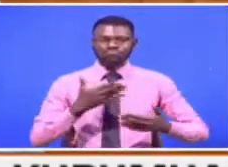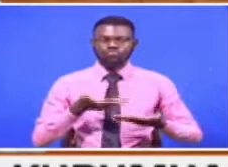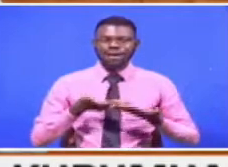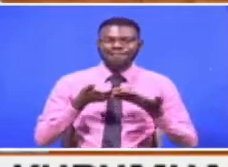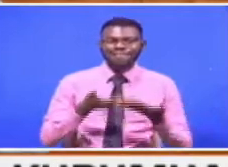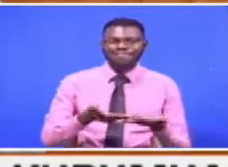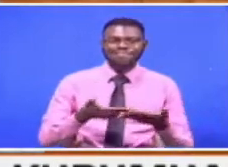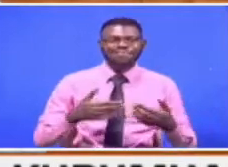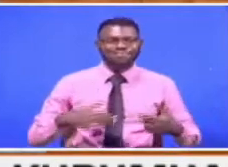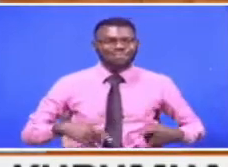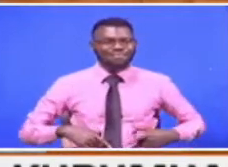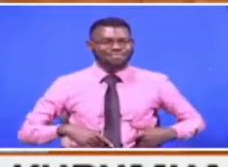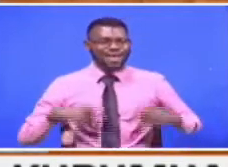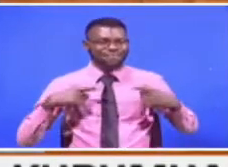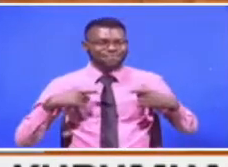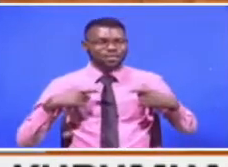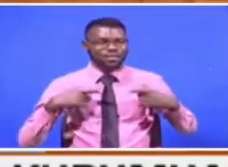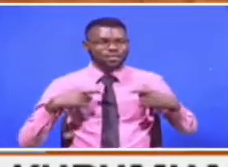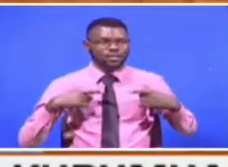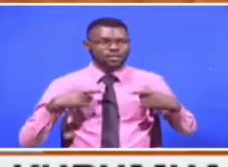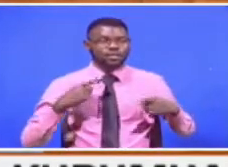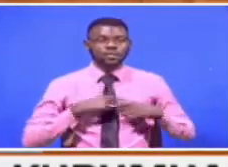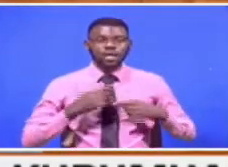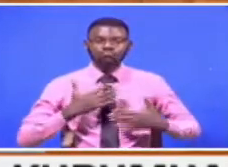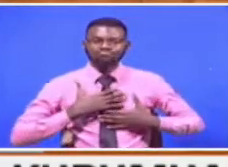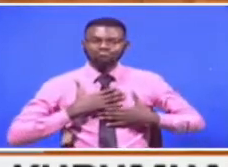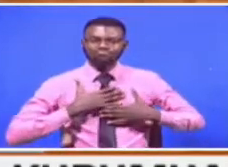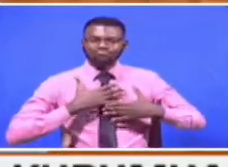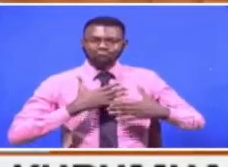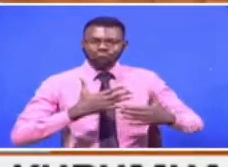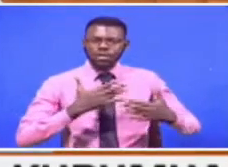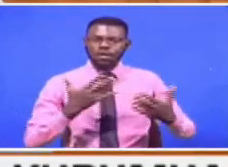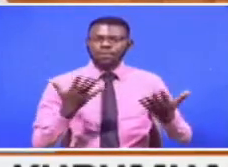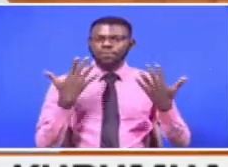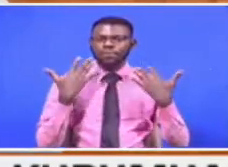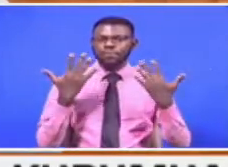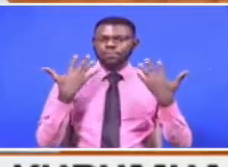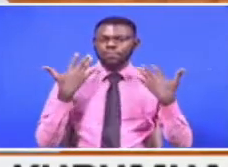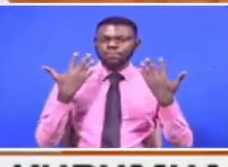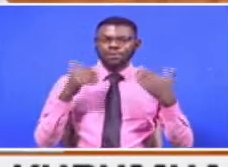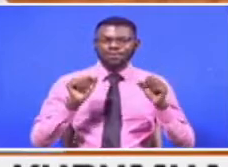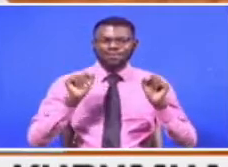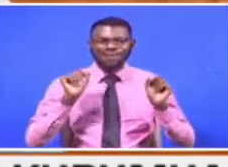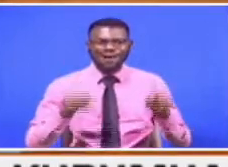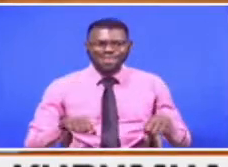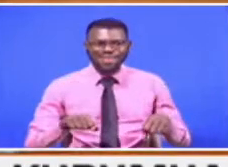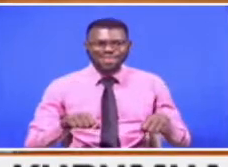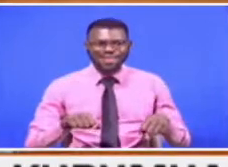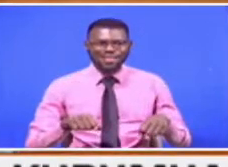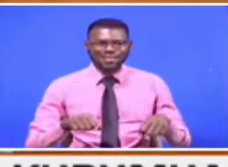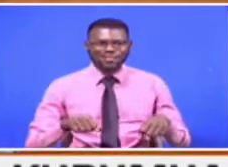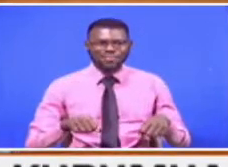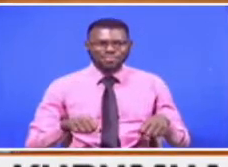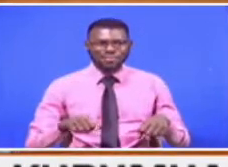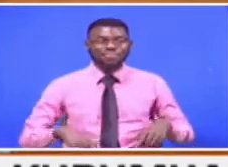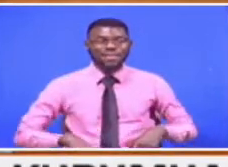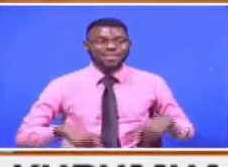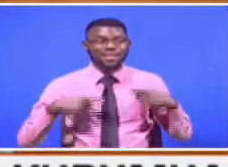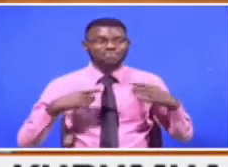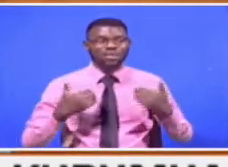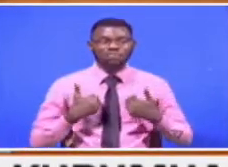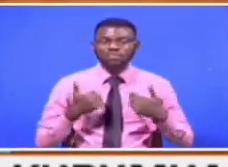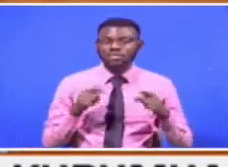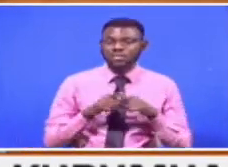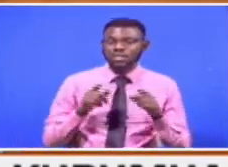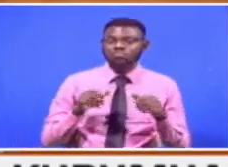person who has breath can breathe. Every person who has life can breathe. You and the breath can